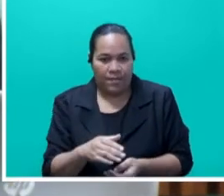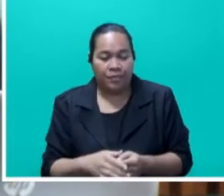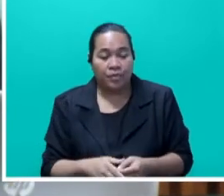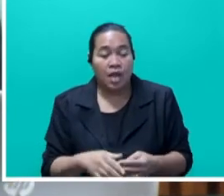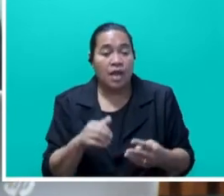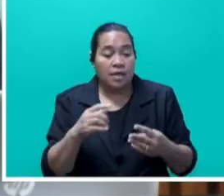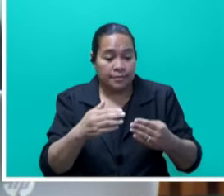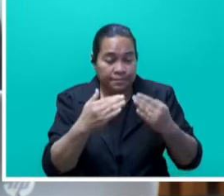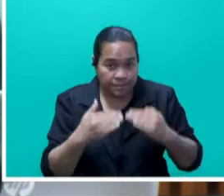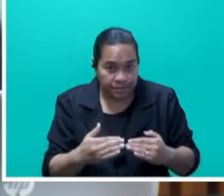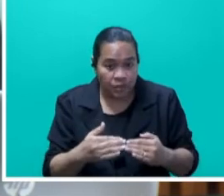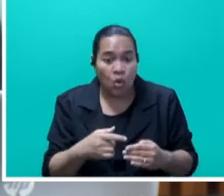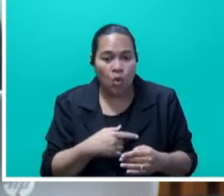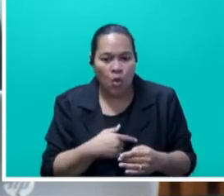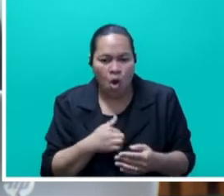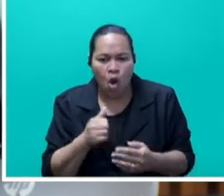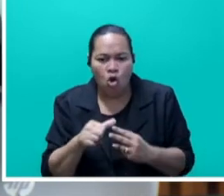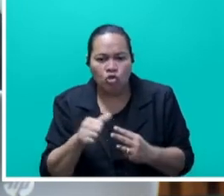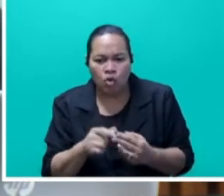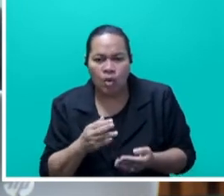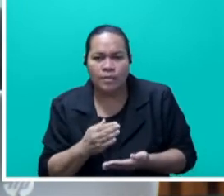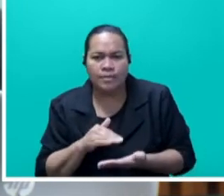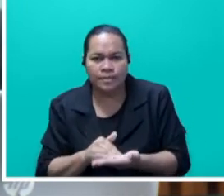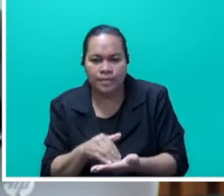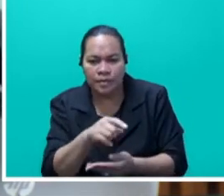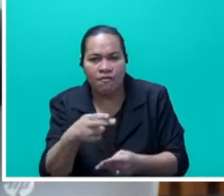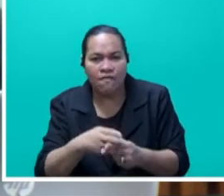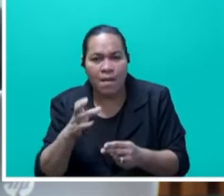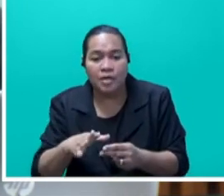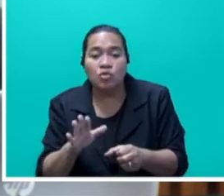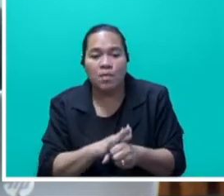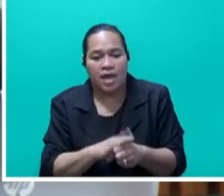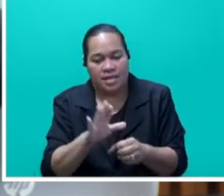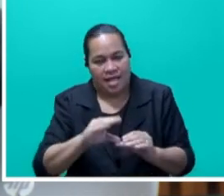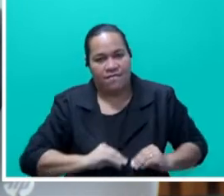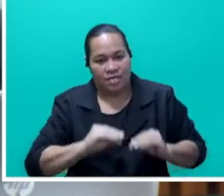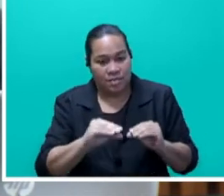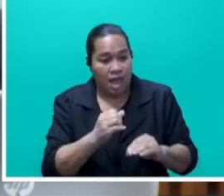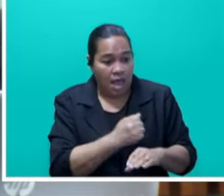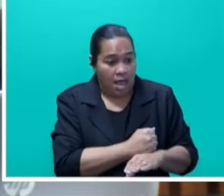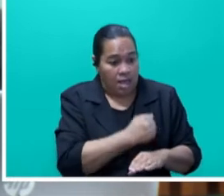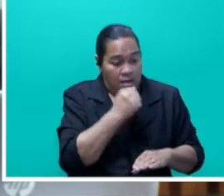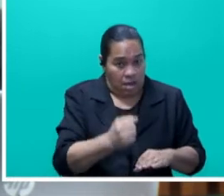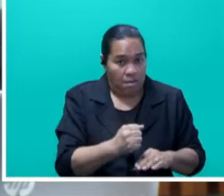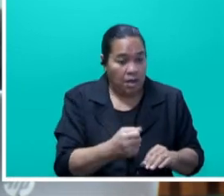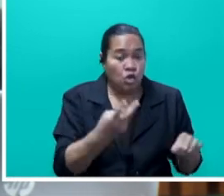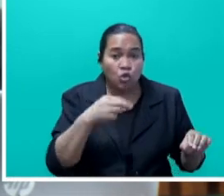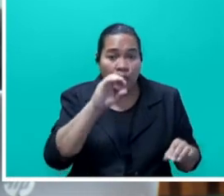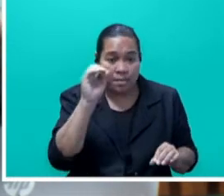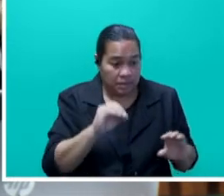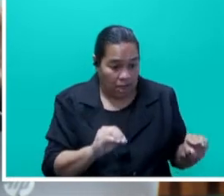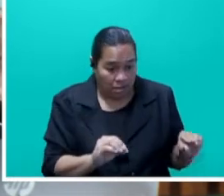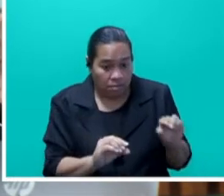farmers to make major investments through a grant where ministry will provide 20% equity contribution as a